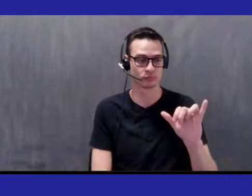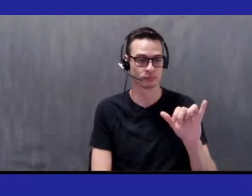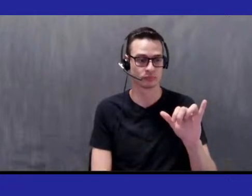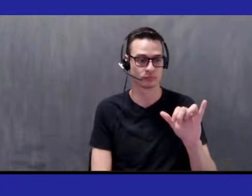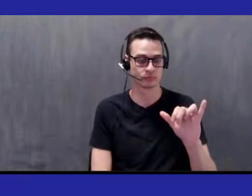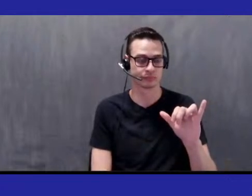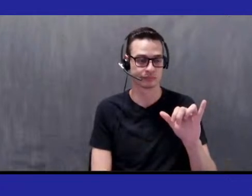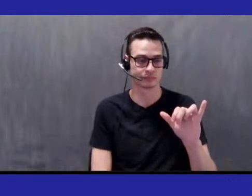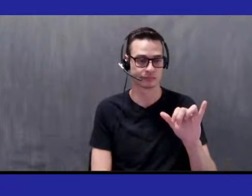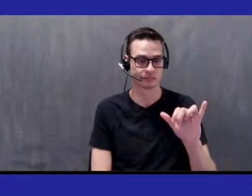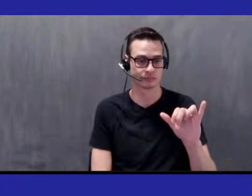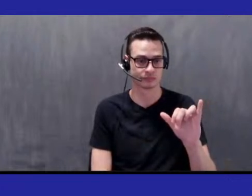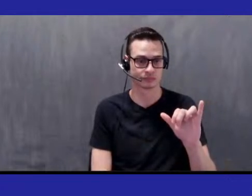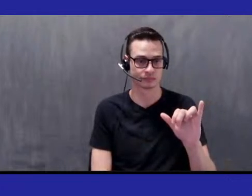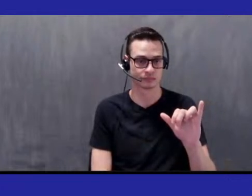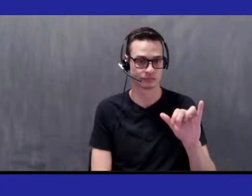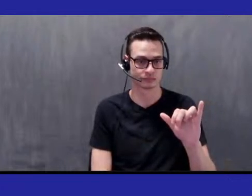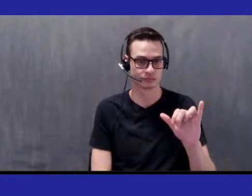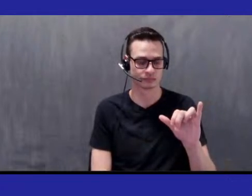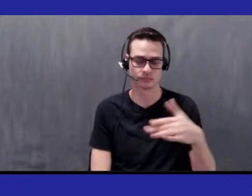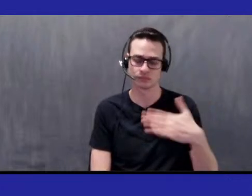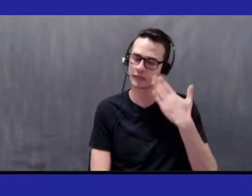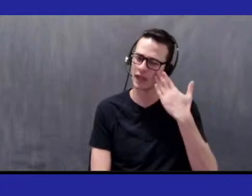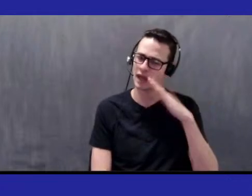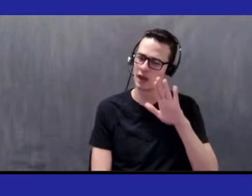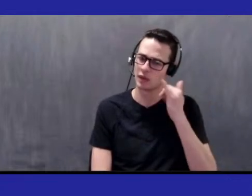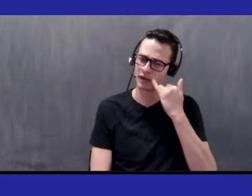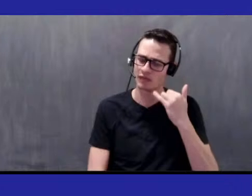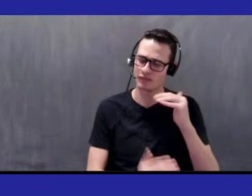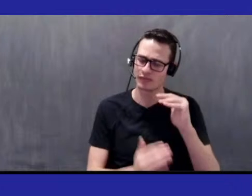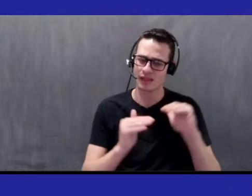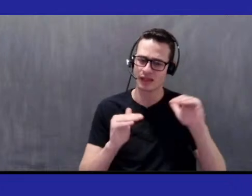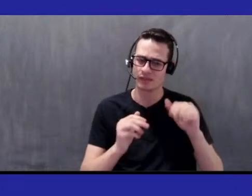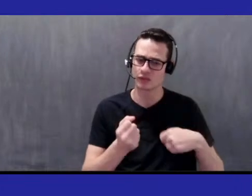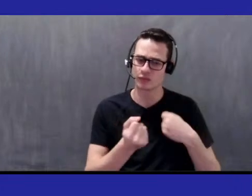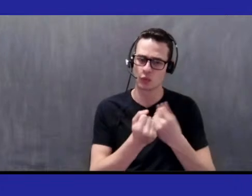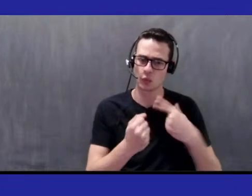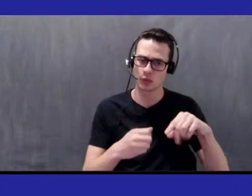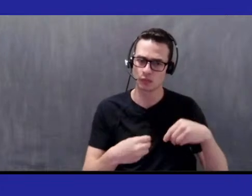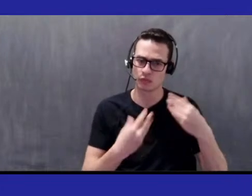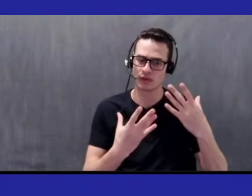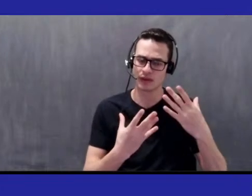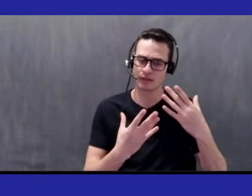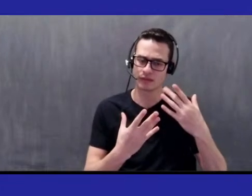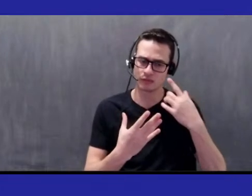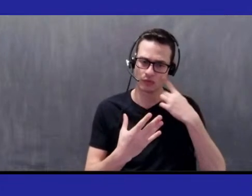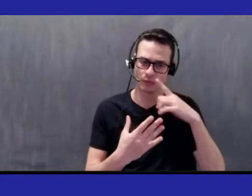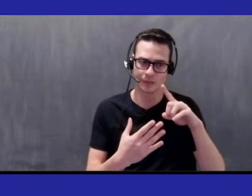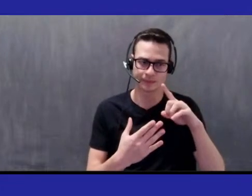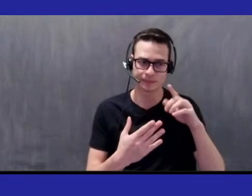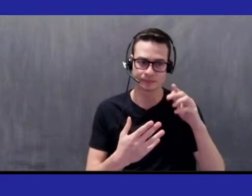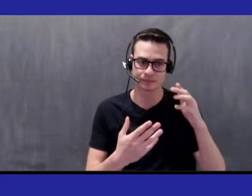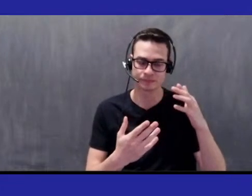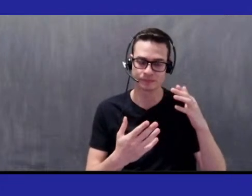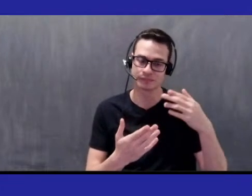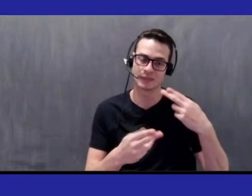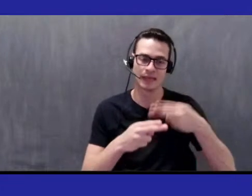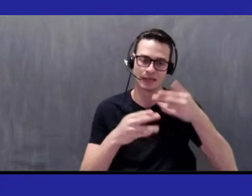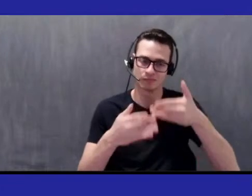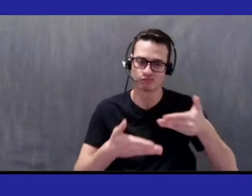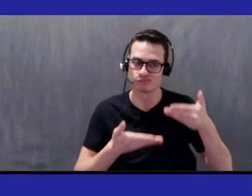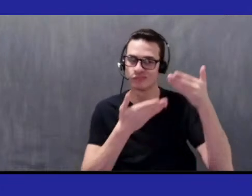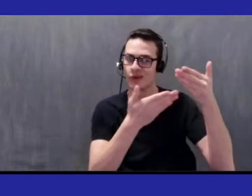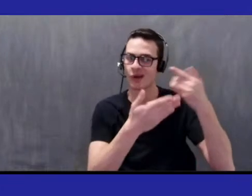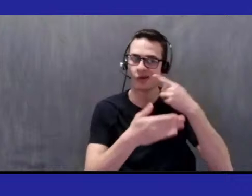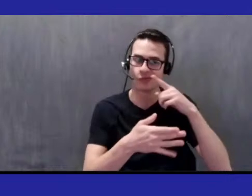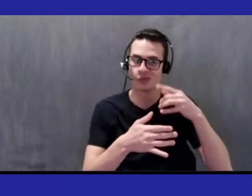one, I don't know if the level of support that we provide in terms of nominating our employees for activities like this is